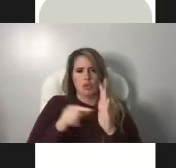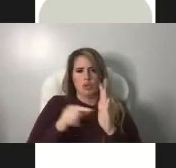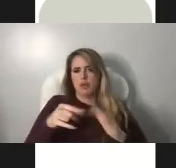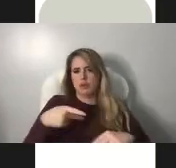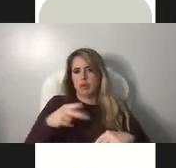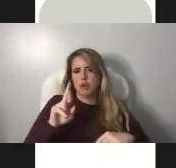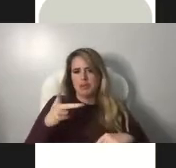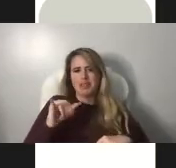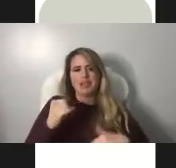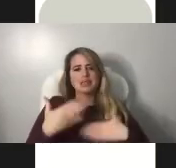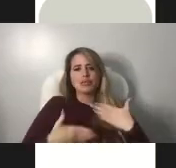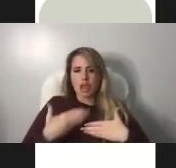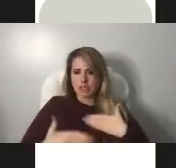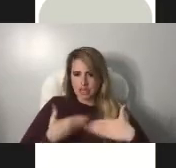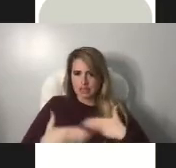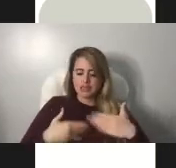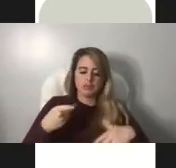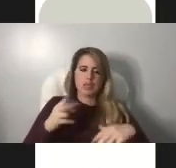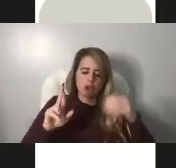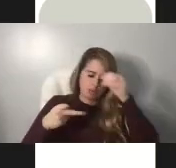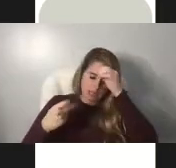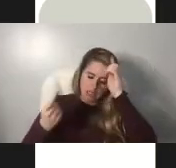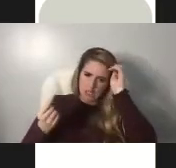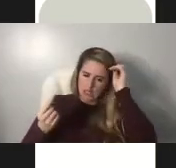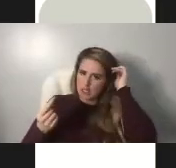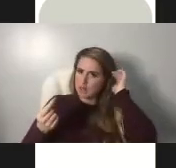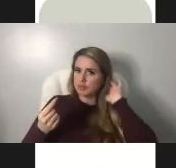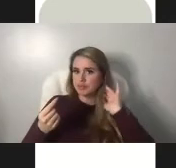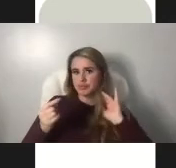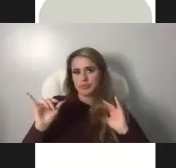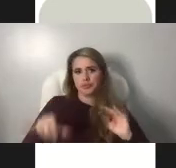is the process where platelet-rich plasma